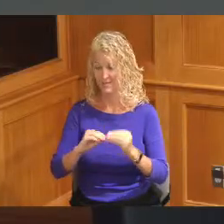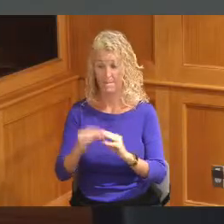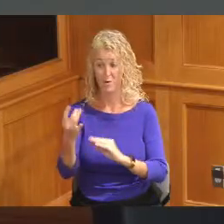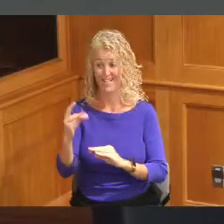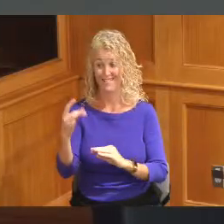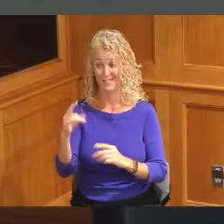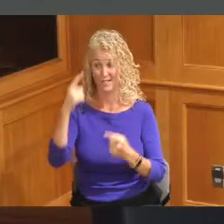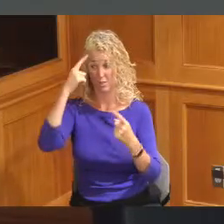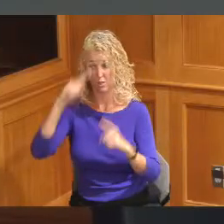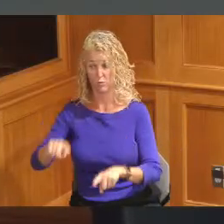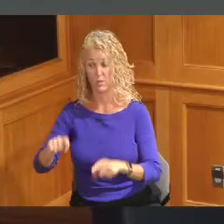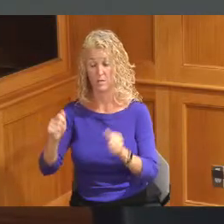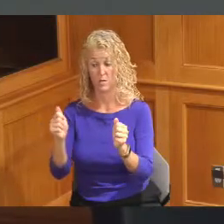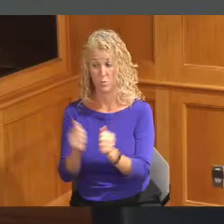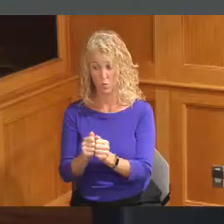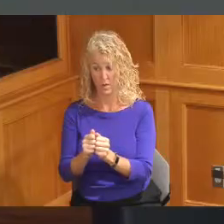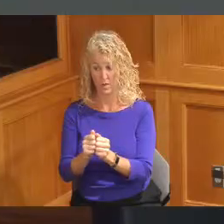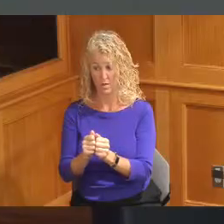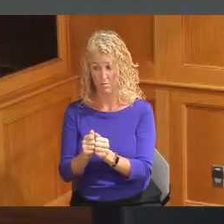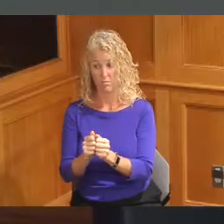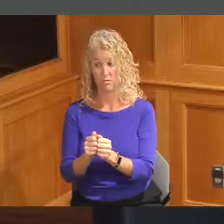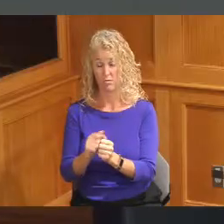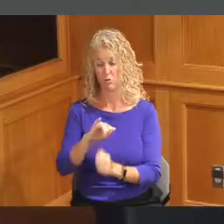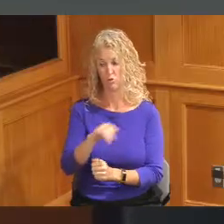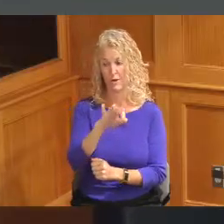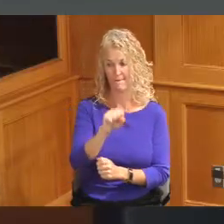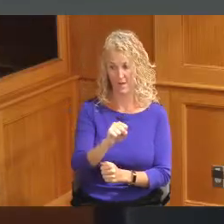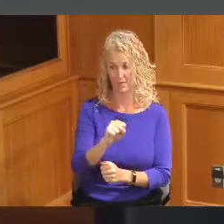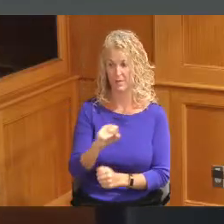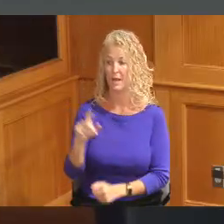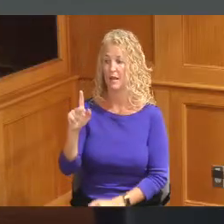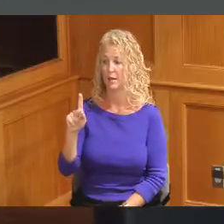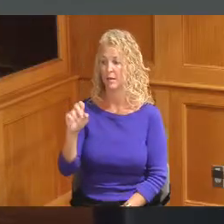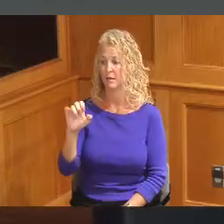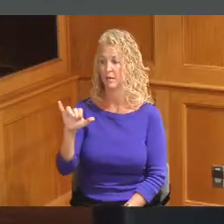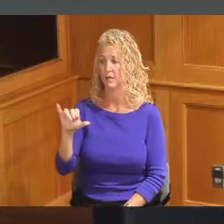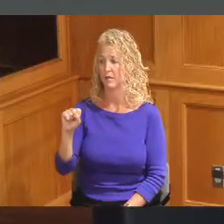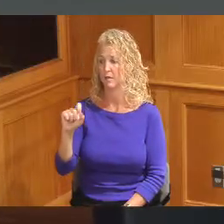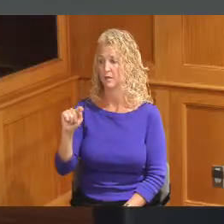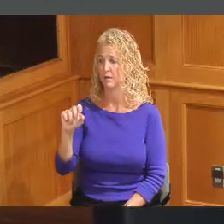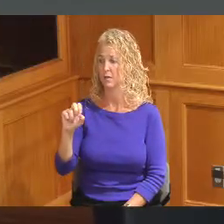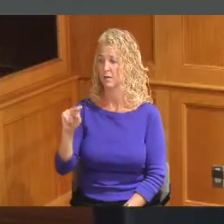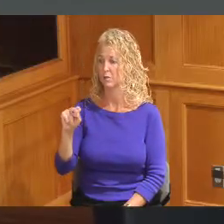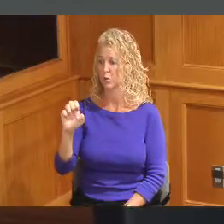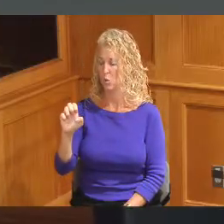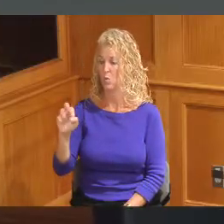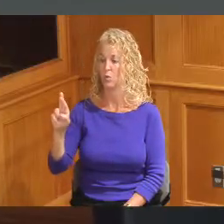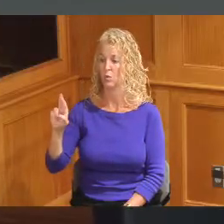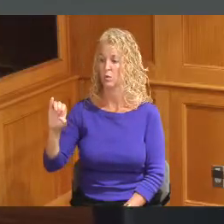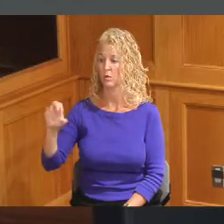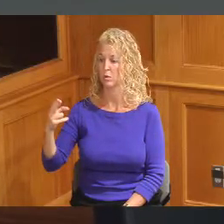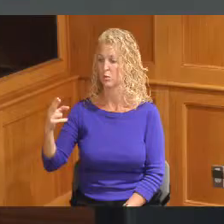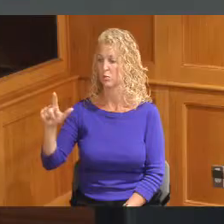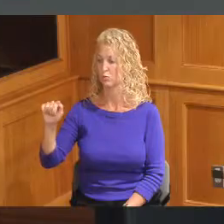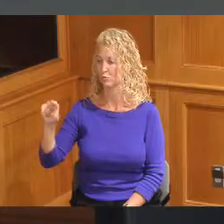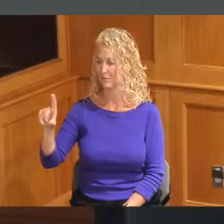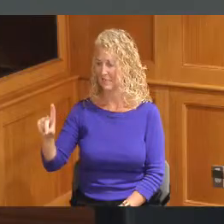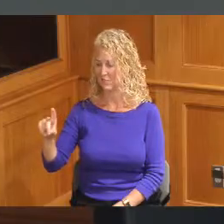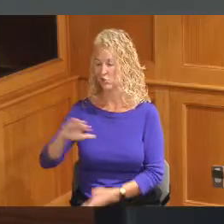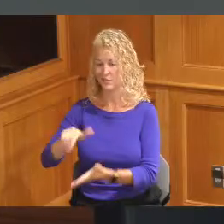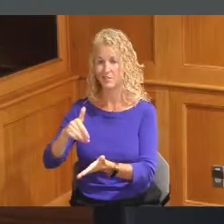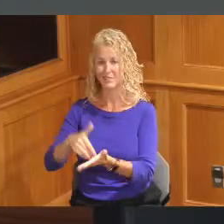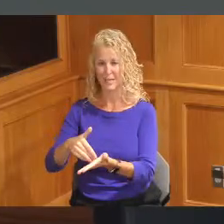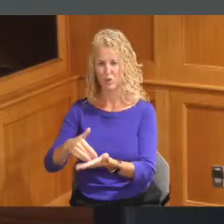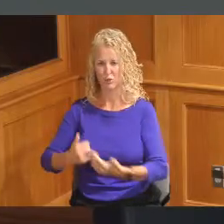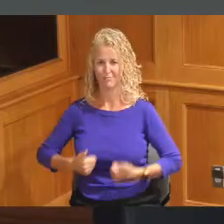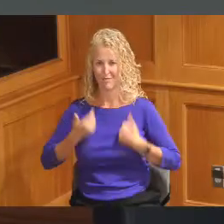resolution authorizing an agreement between the county and Keystone Richland Center for residential treatment services,